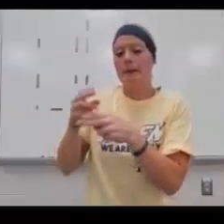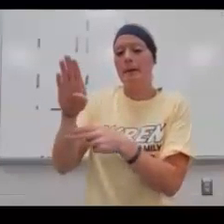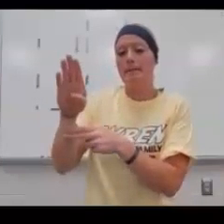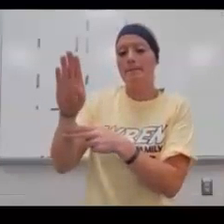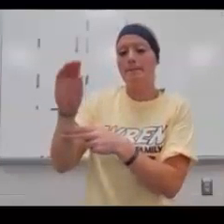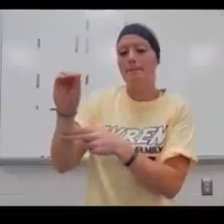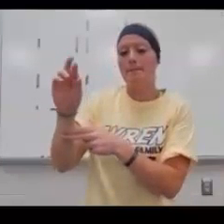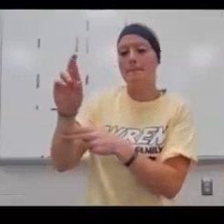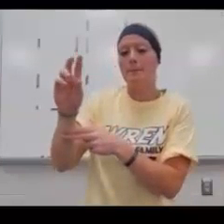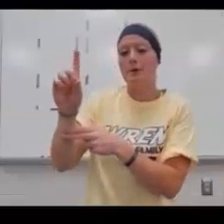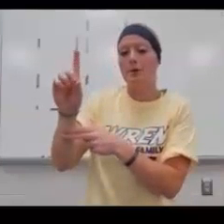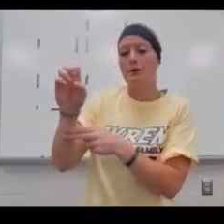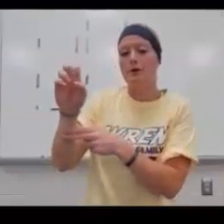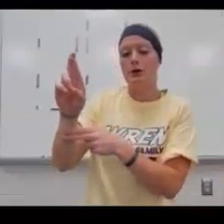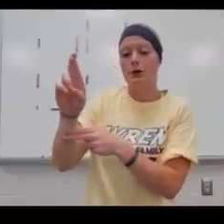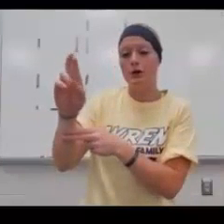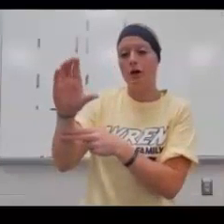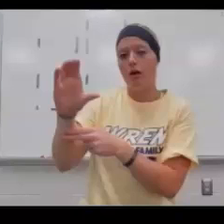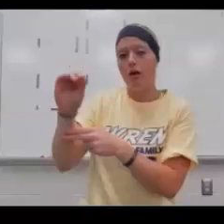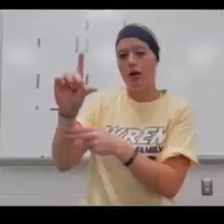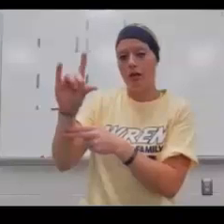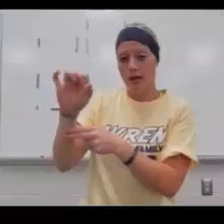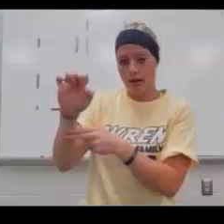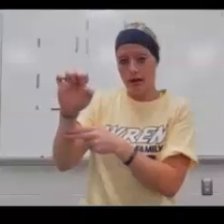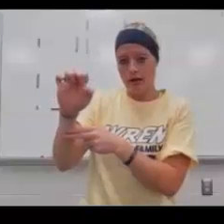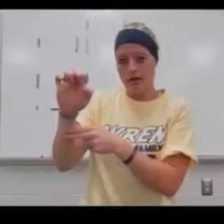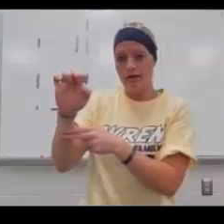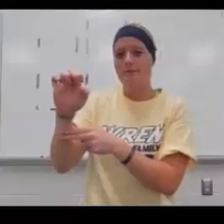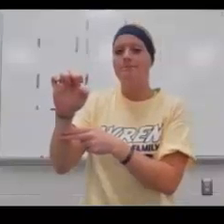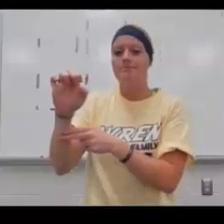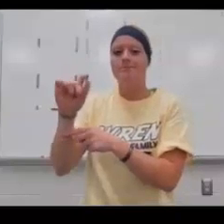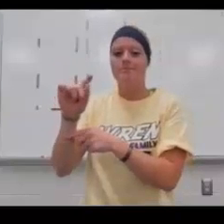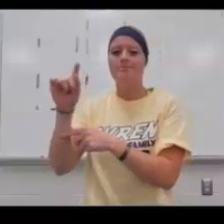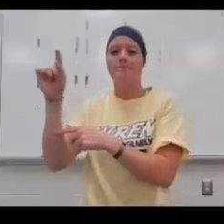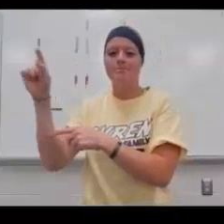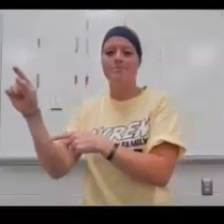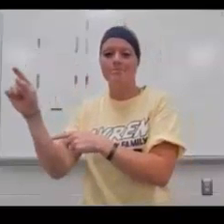sitting. It's called a border collie.